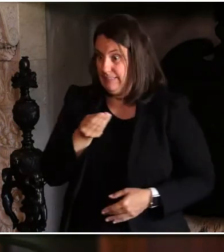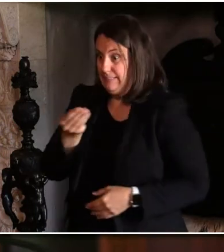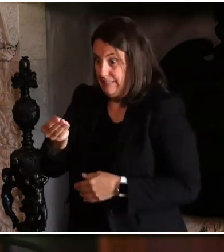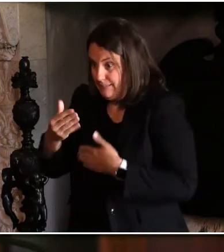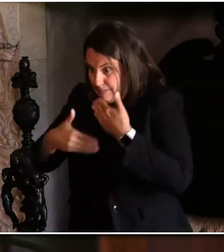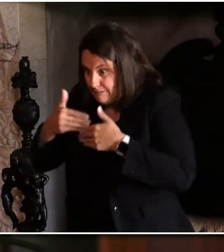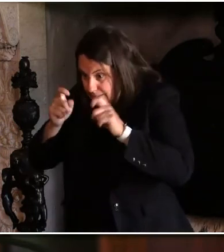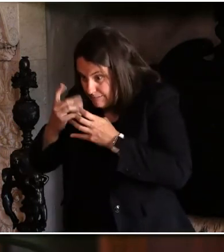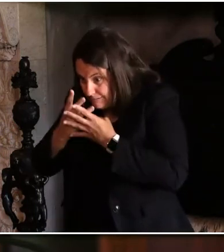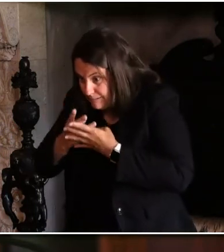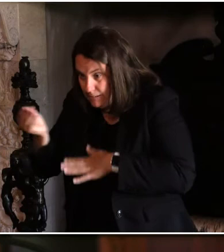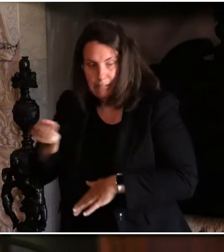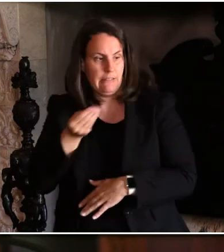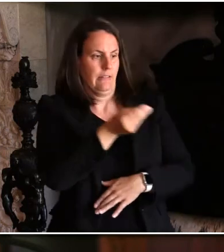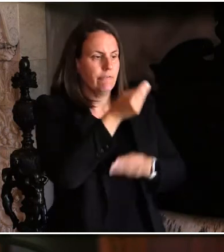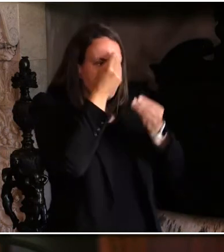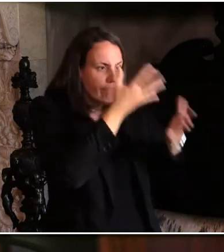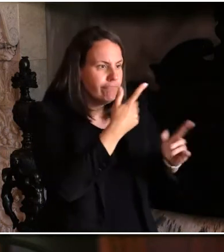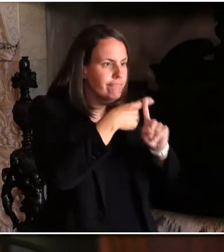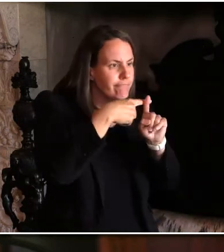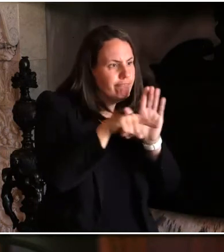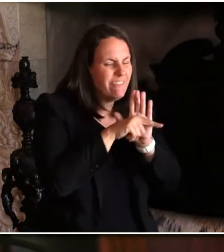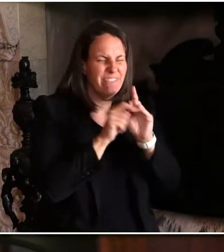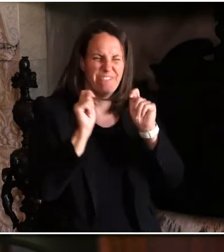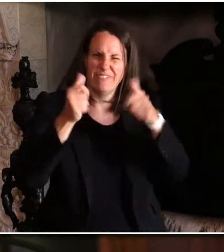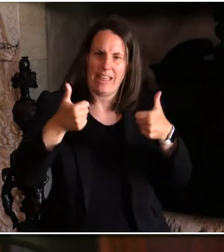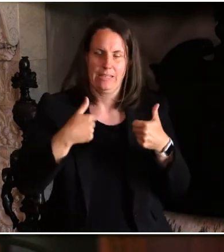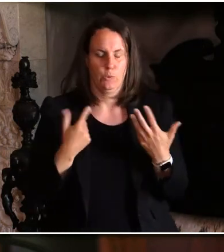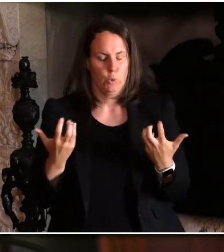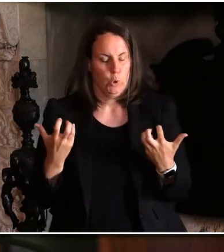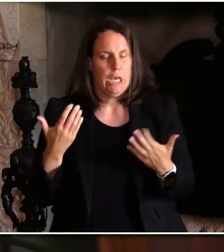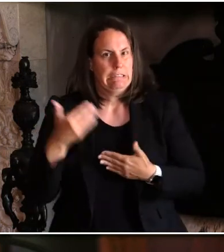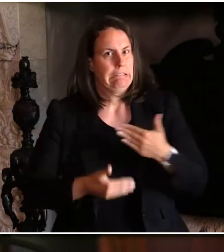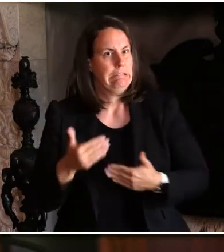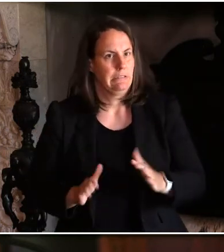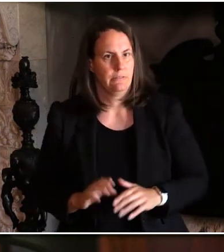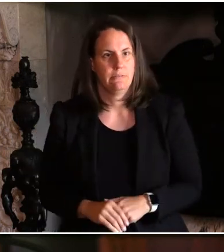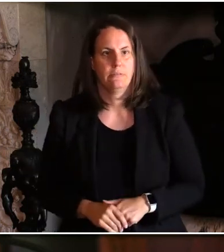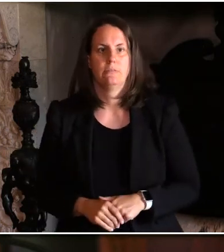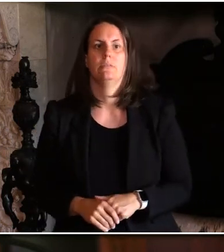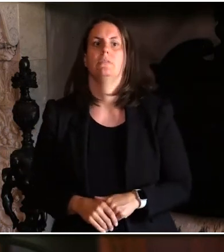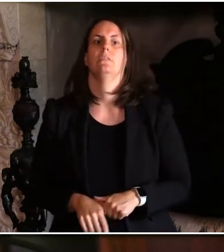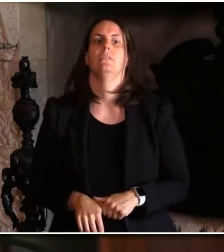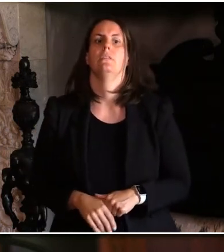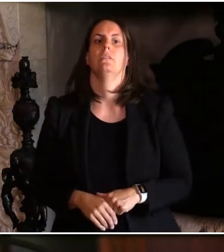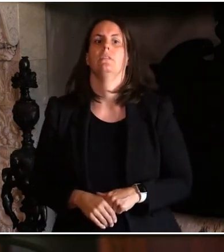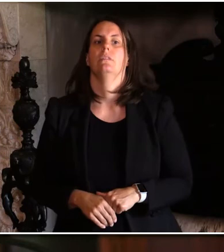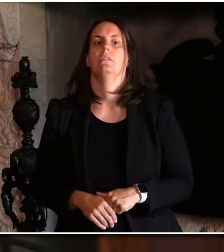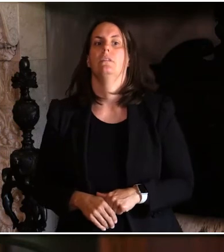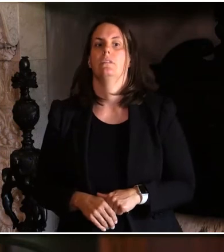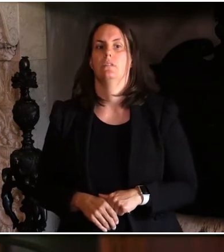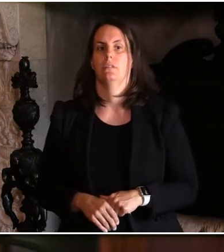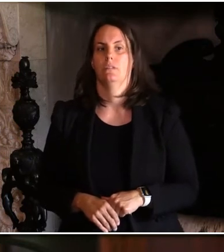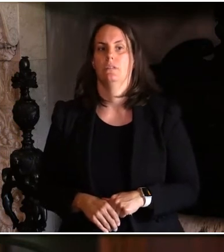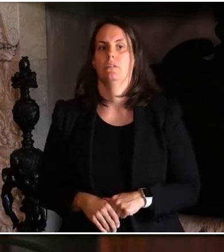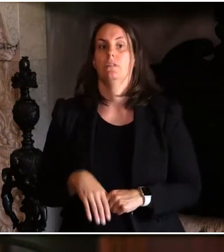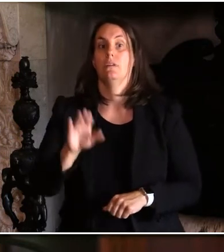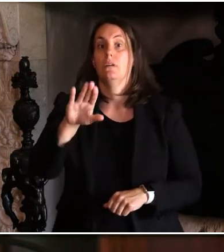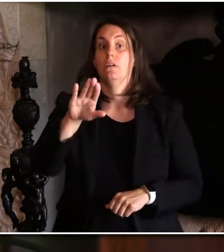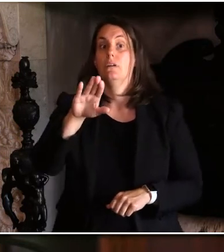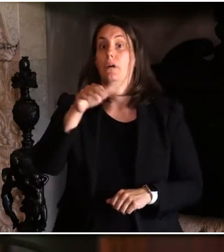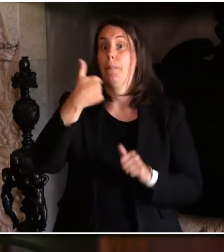we do think we need to continue to expand capacity, right? Our initial goal was 85,000 tests a week, about 12,000